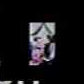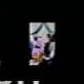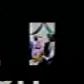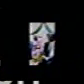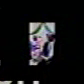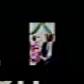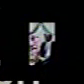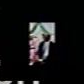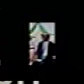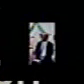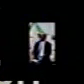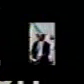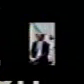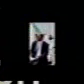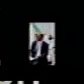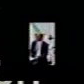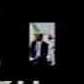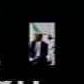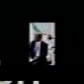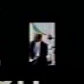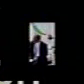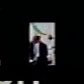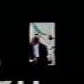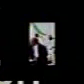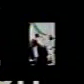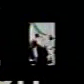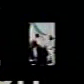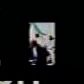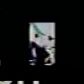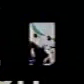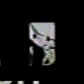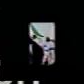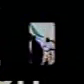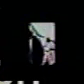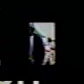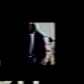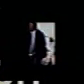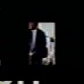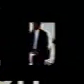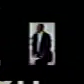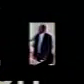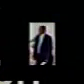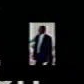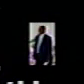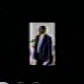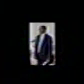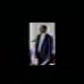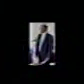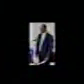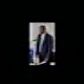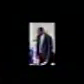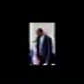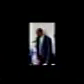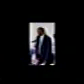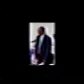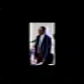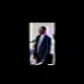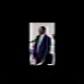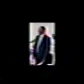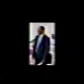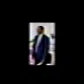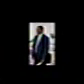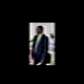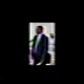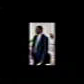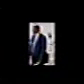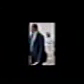Satan. But the day she met Jesus, that bondage was broken. Tonight, and you come in